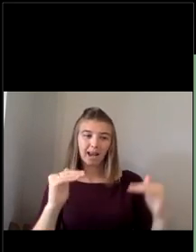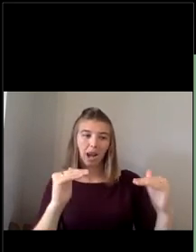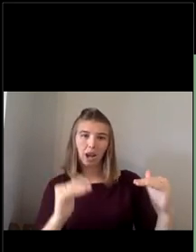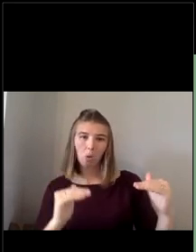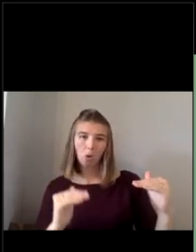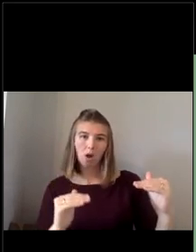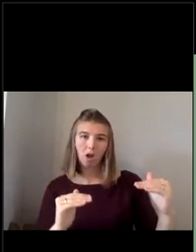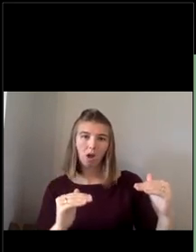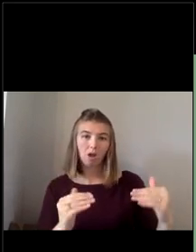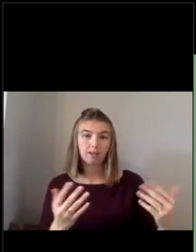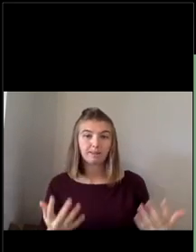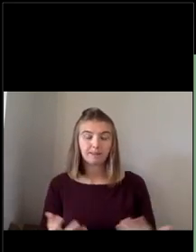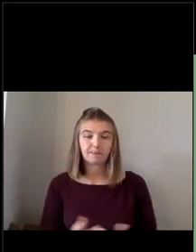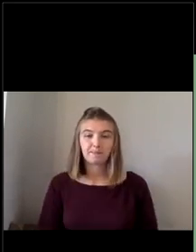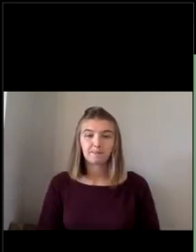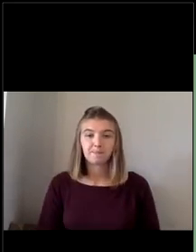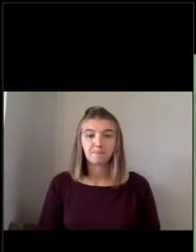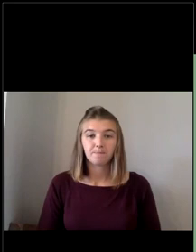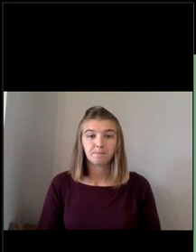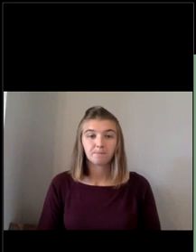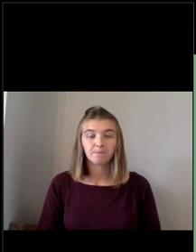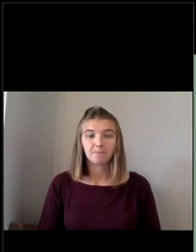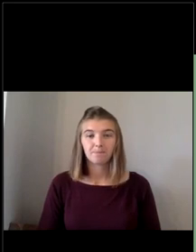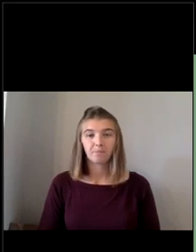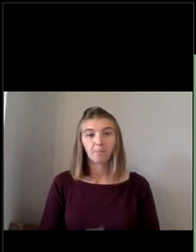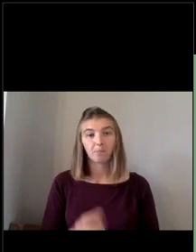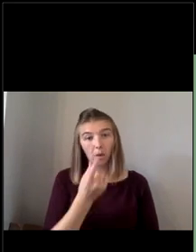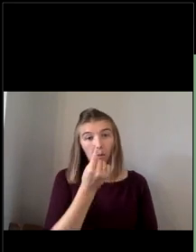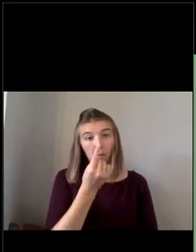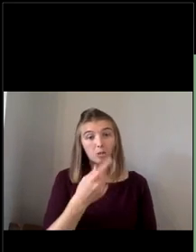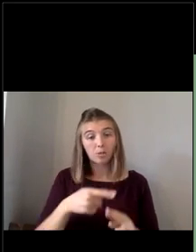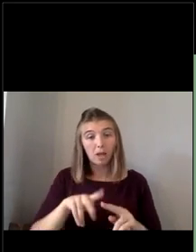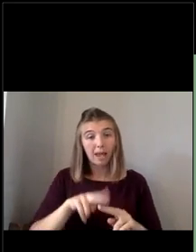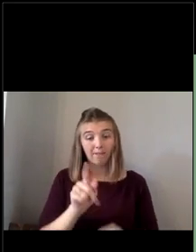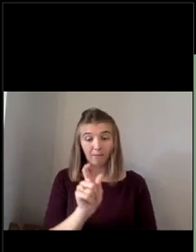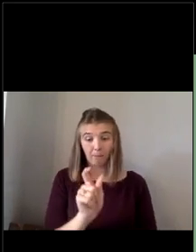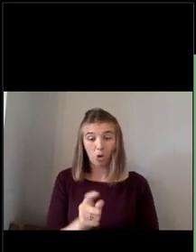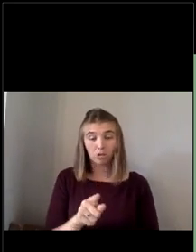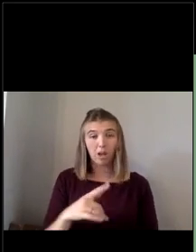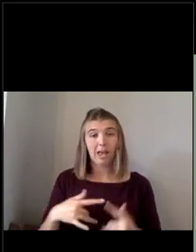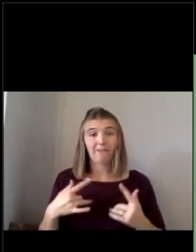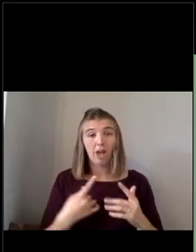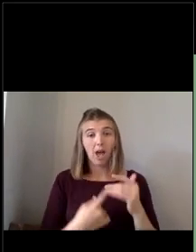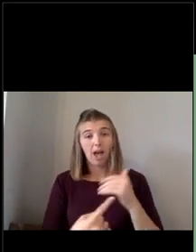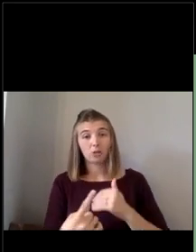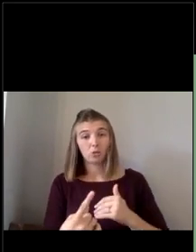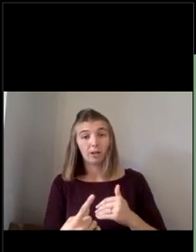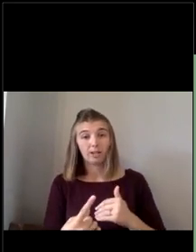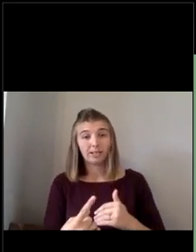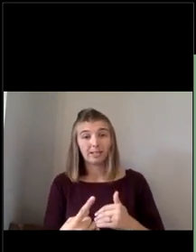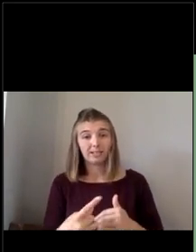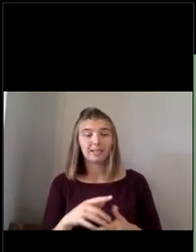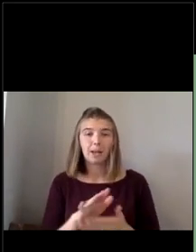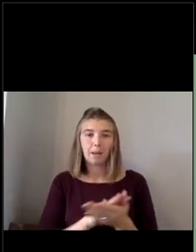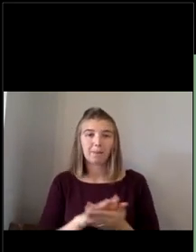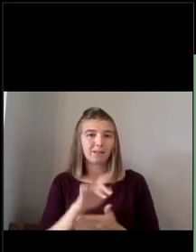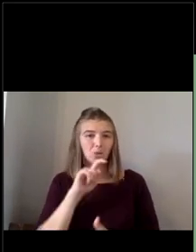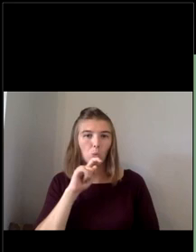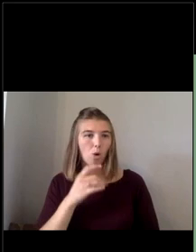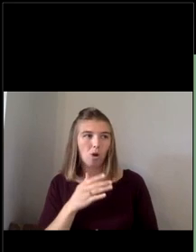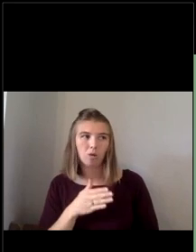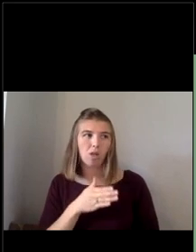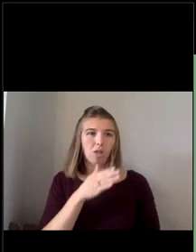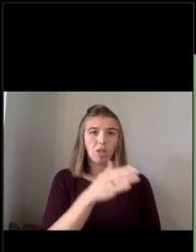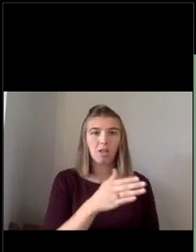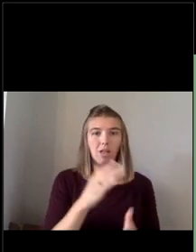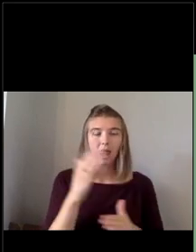for people from ethnic minority backgrounds are much higher compared to white